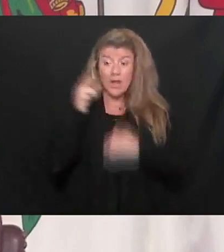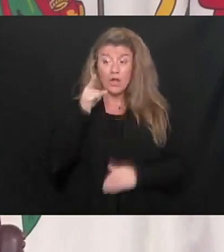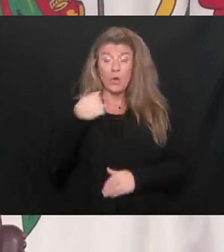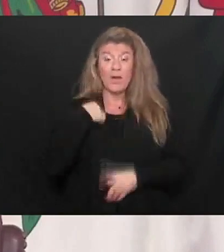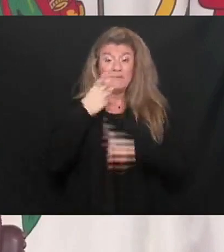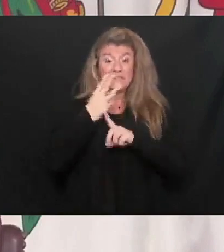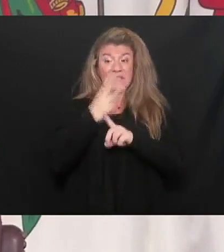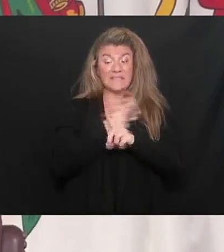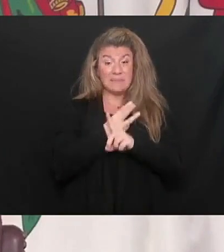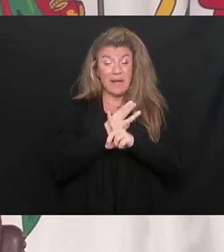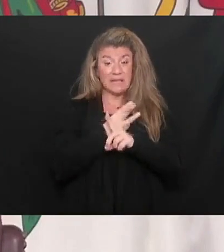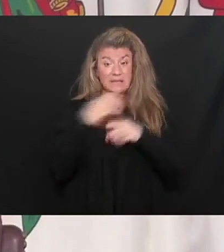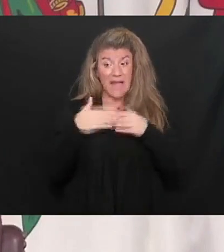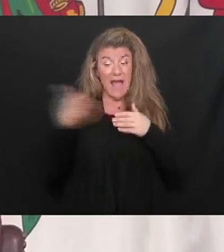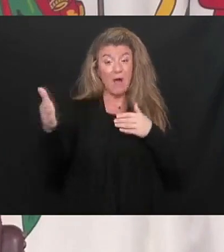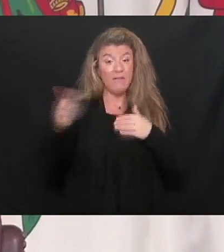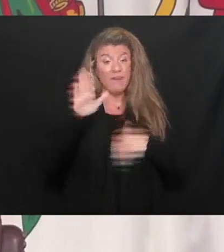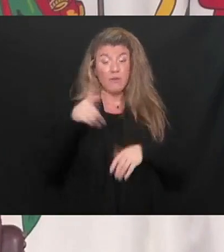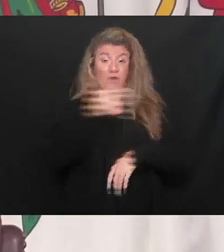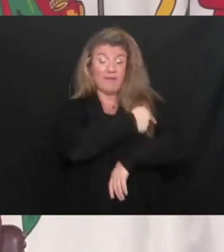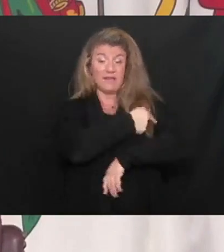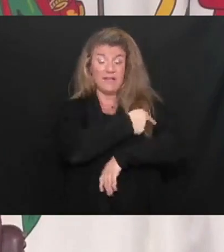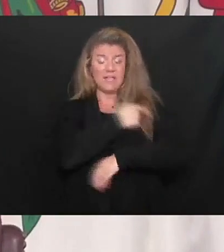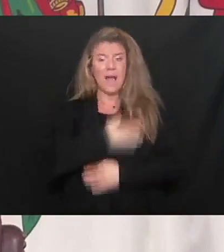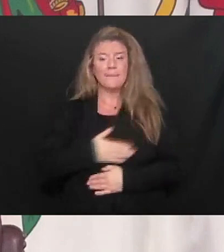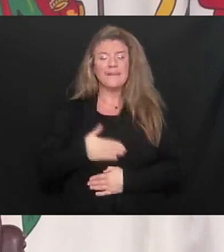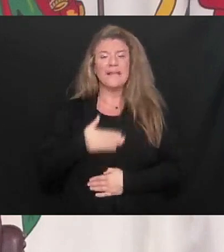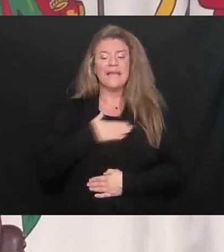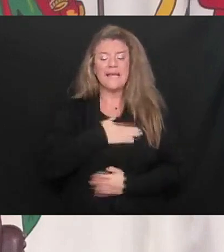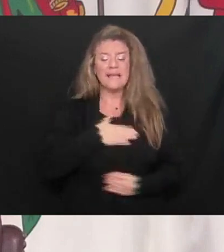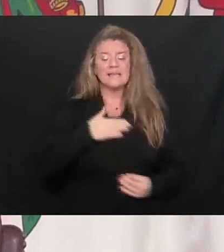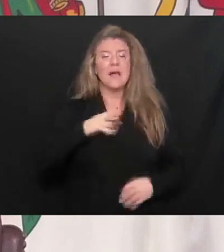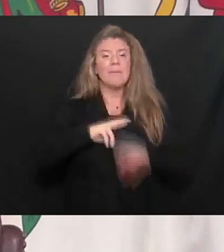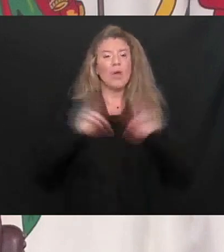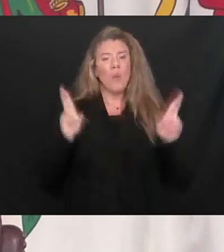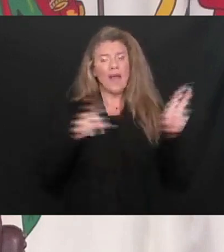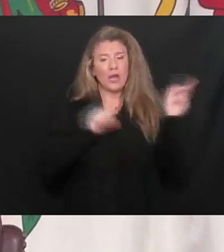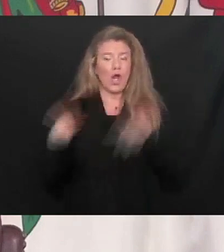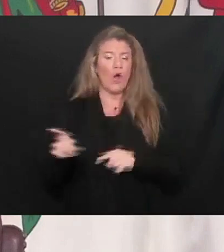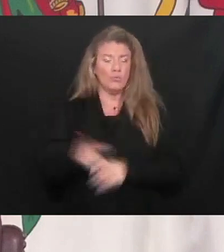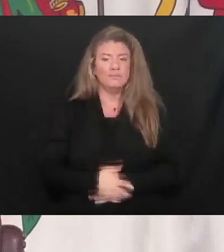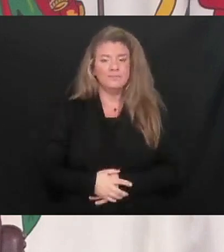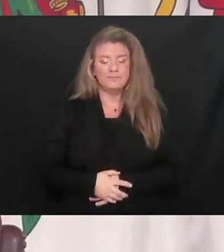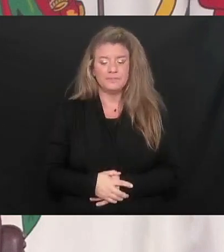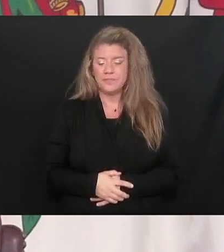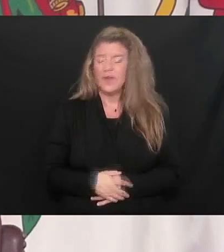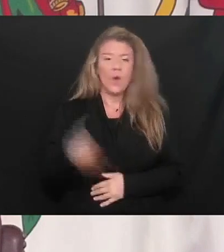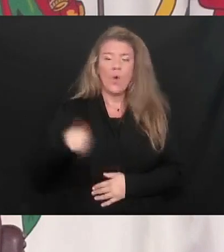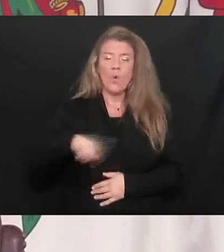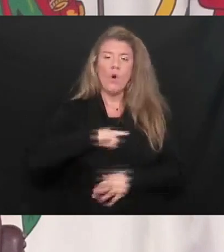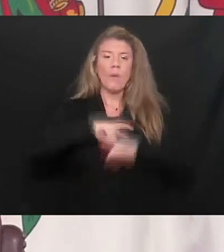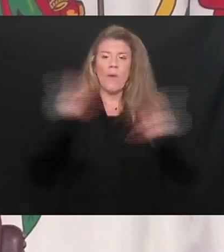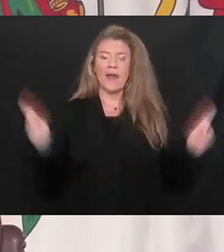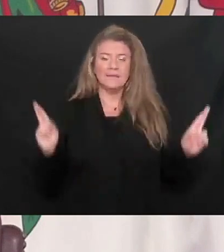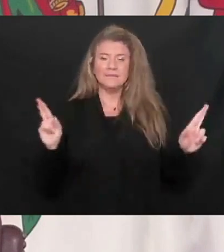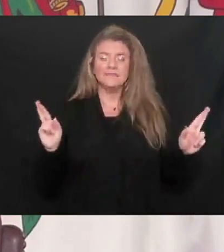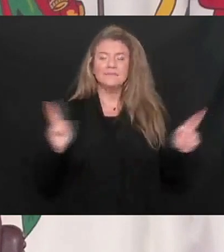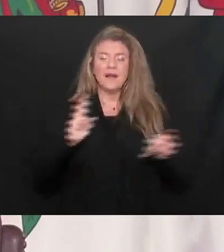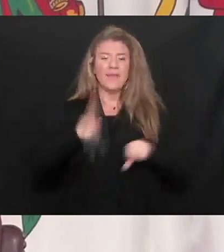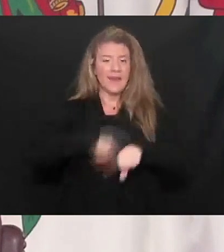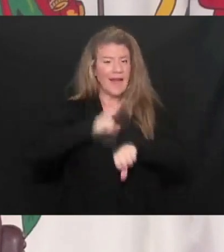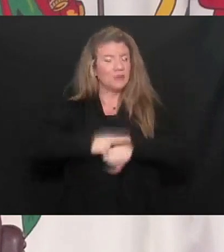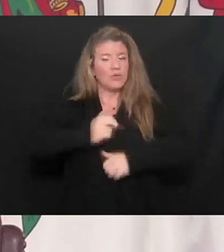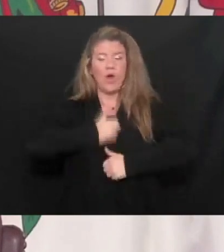months out from your vaccinations, please be ready to go, because we'll be ready from the standpoint of the National